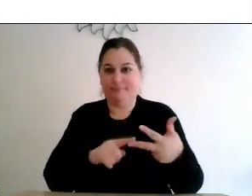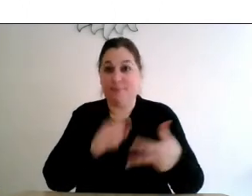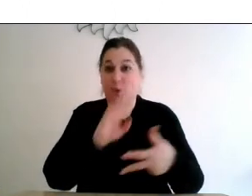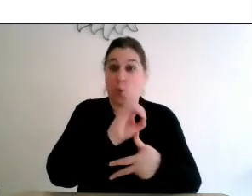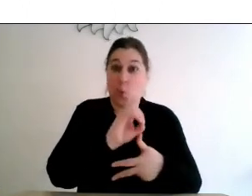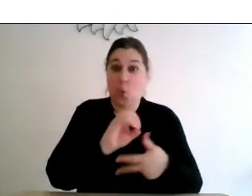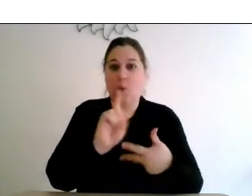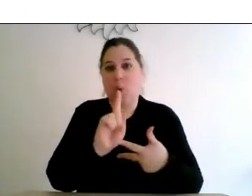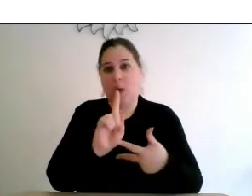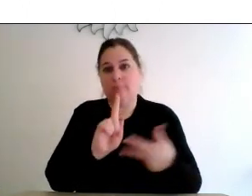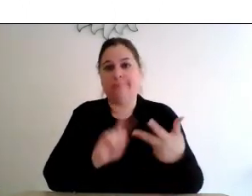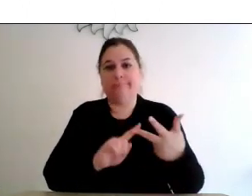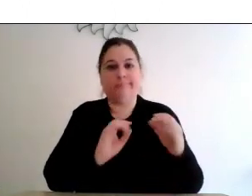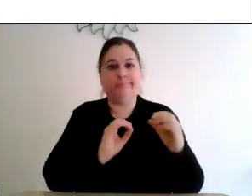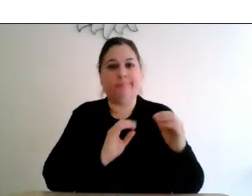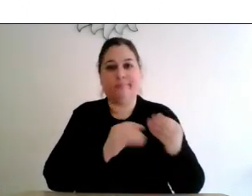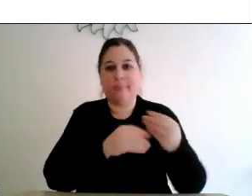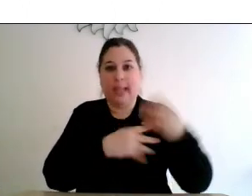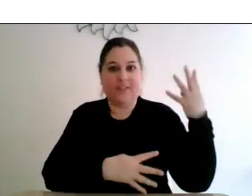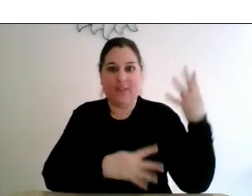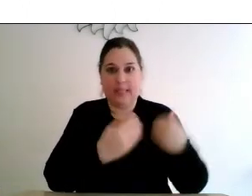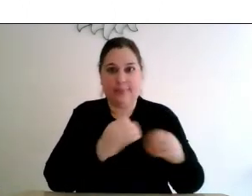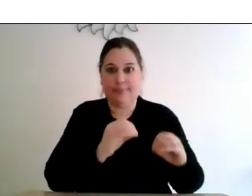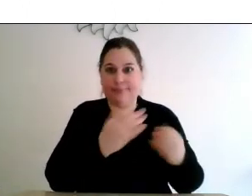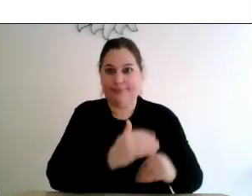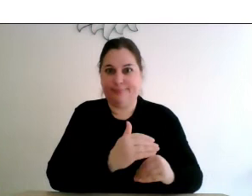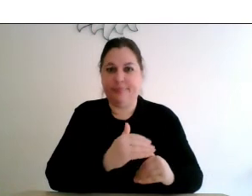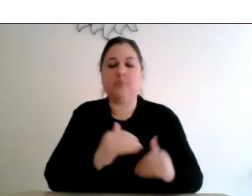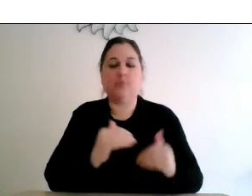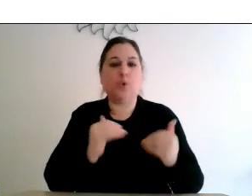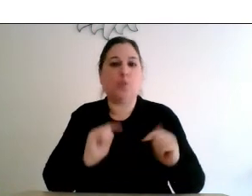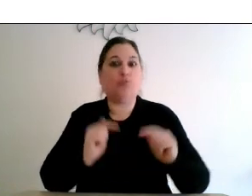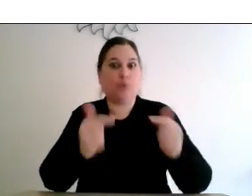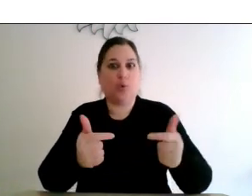work. Go ahead, press pause now.